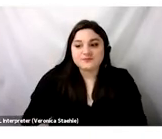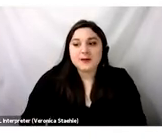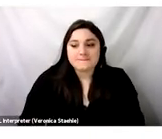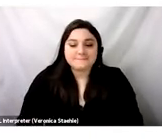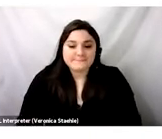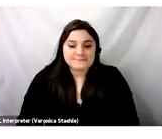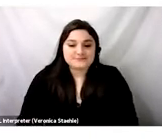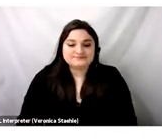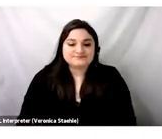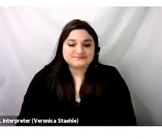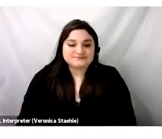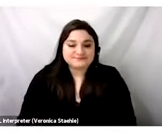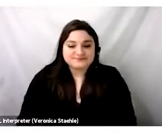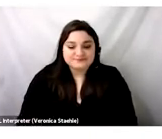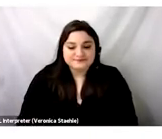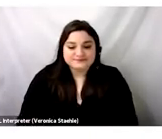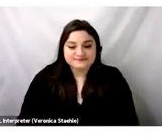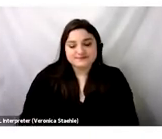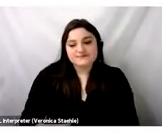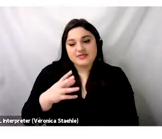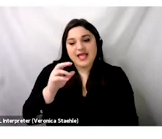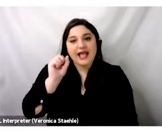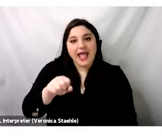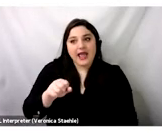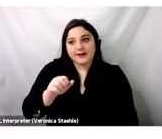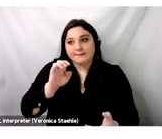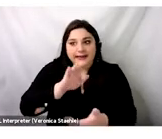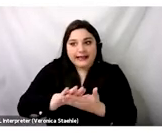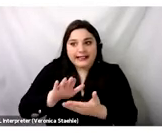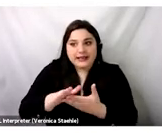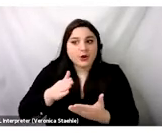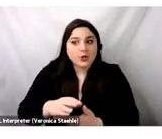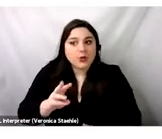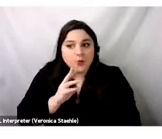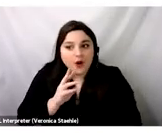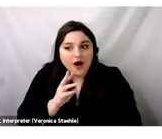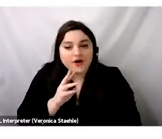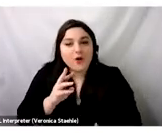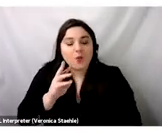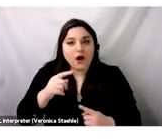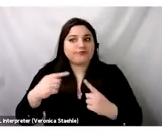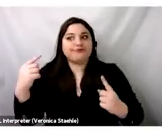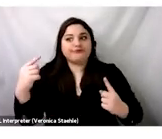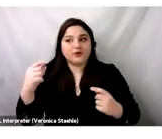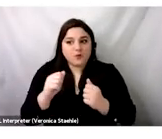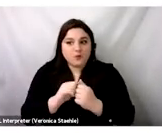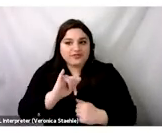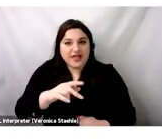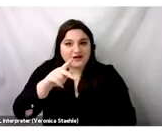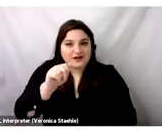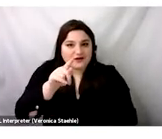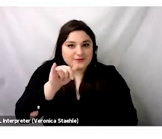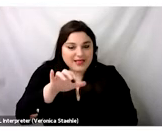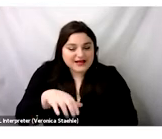time I think about that. It's also important to understand that, you know, microplastics can be, as I mentioned